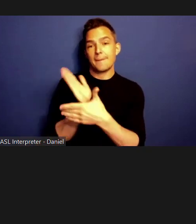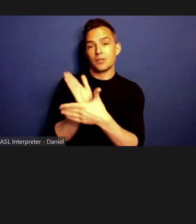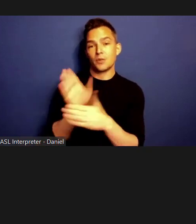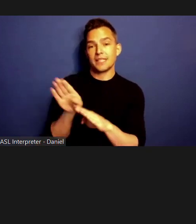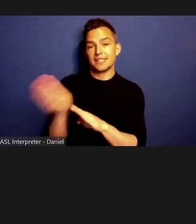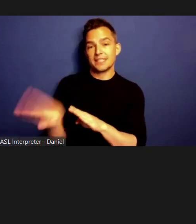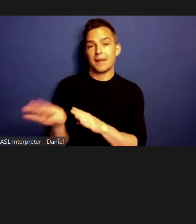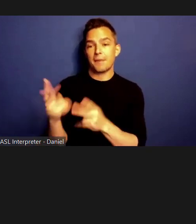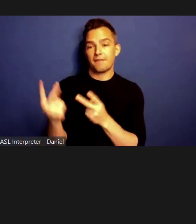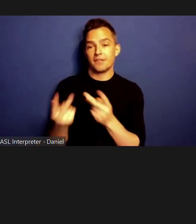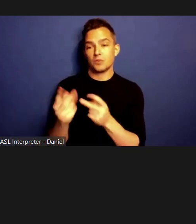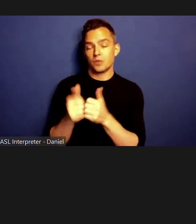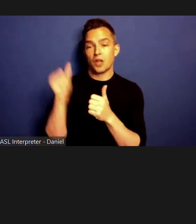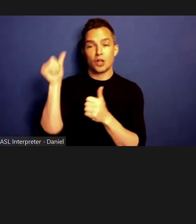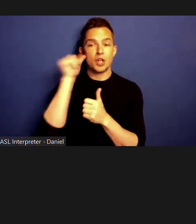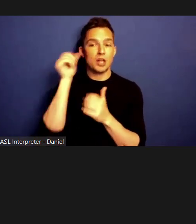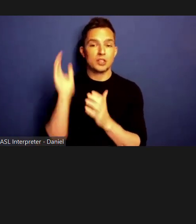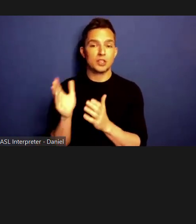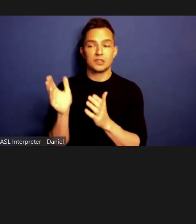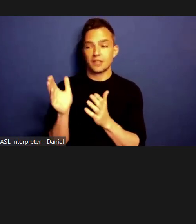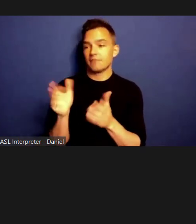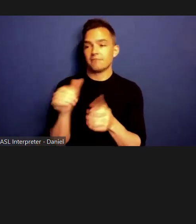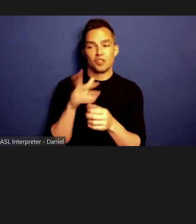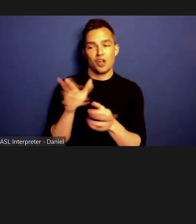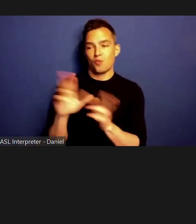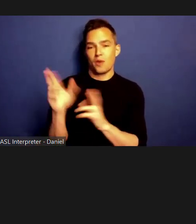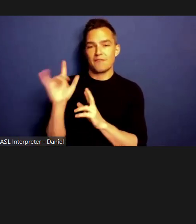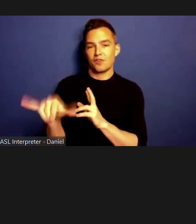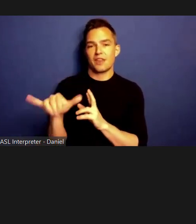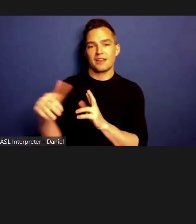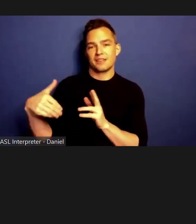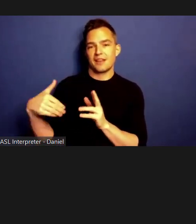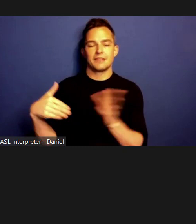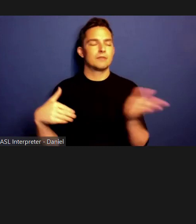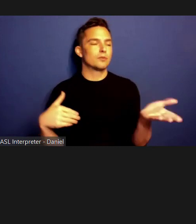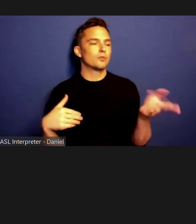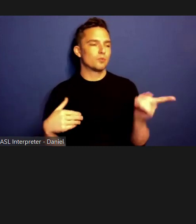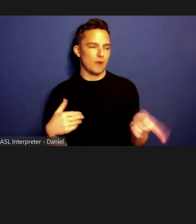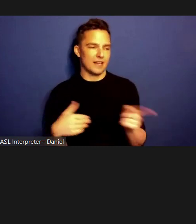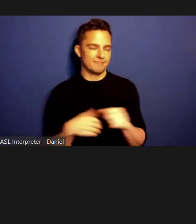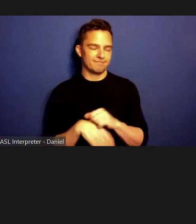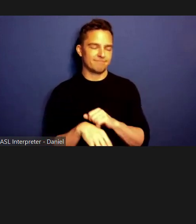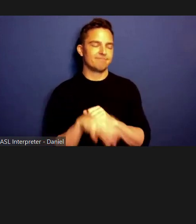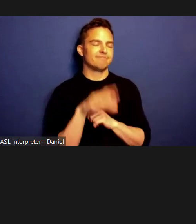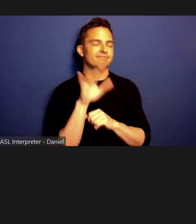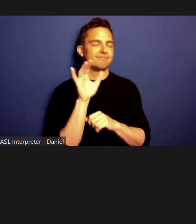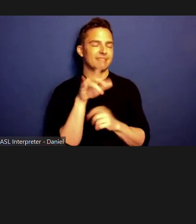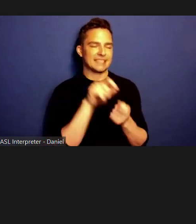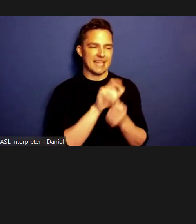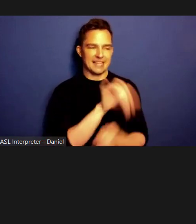of a visit with the audiologist that they're not quite ready for. Right, exactly.